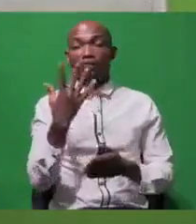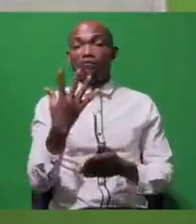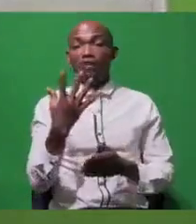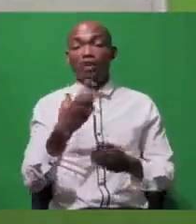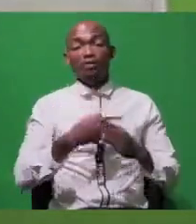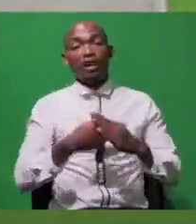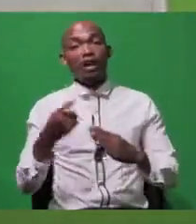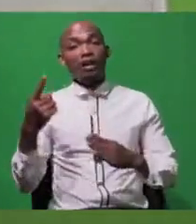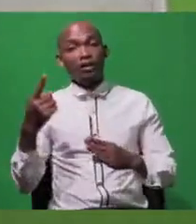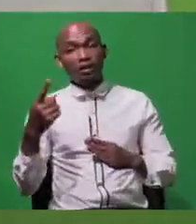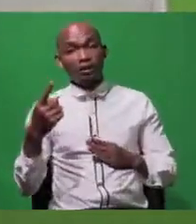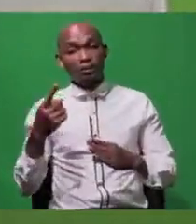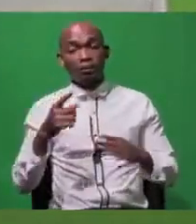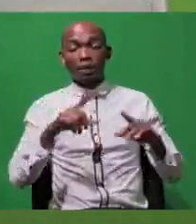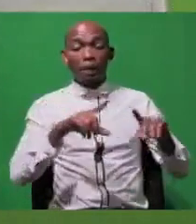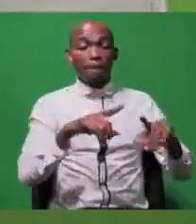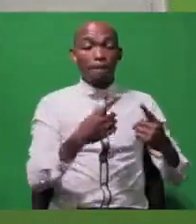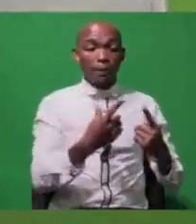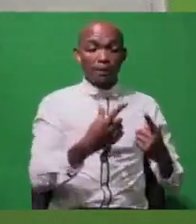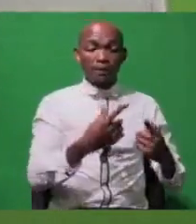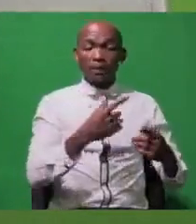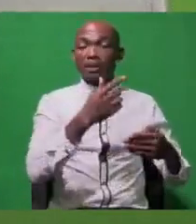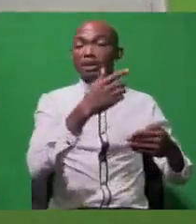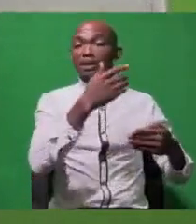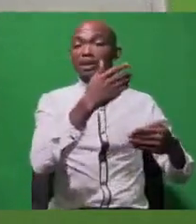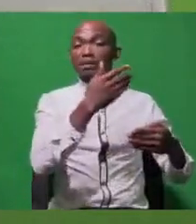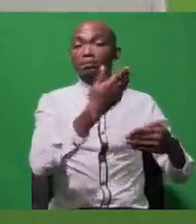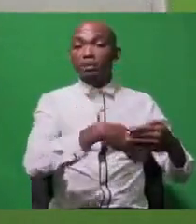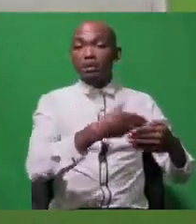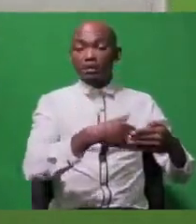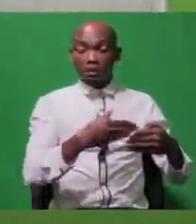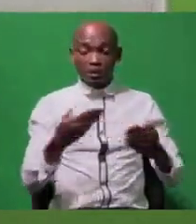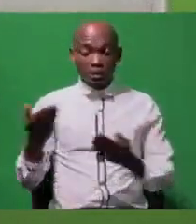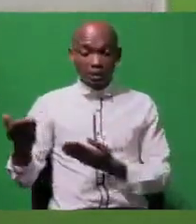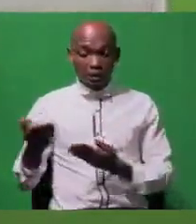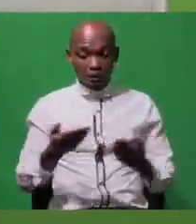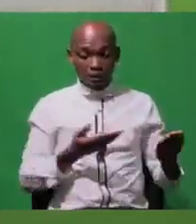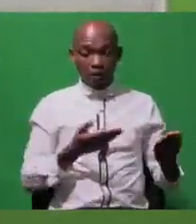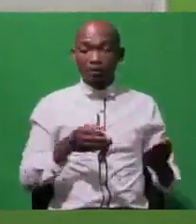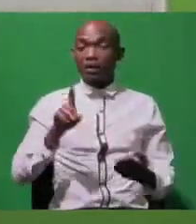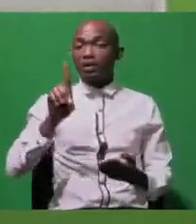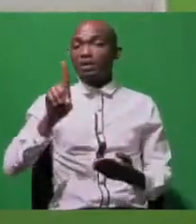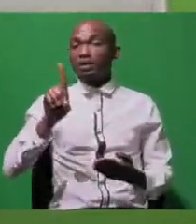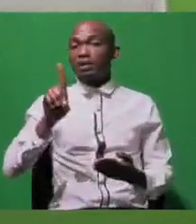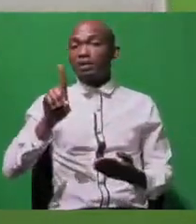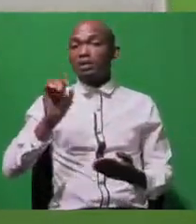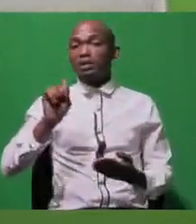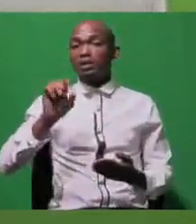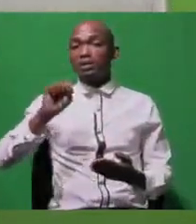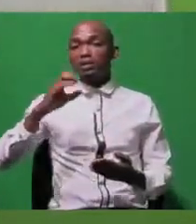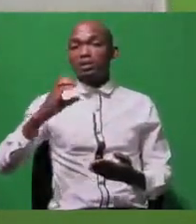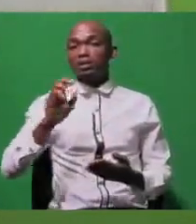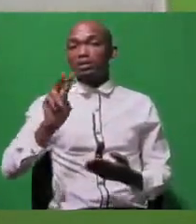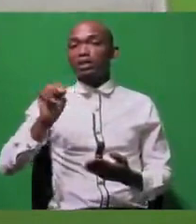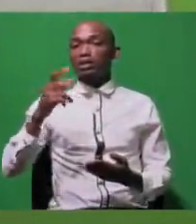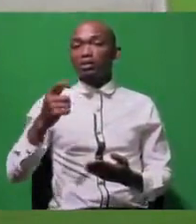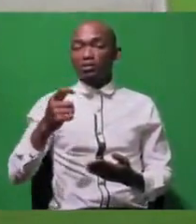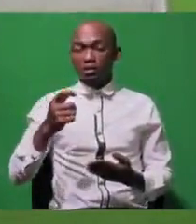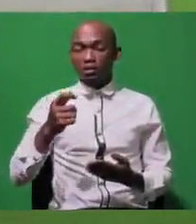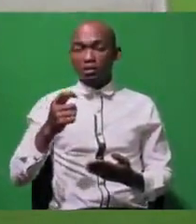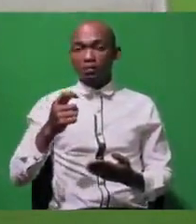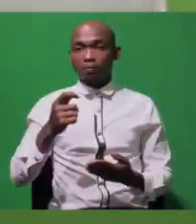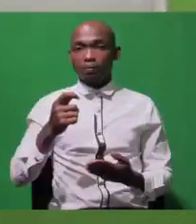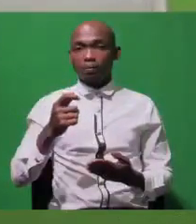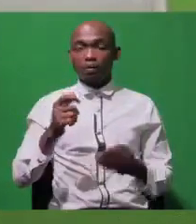3,500. But the business received a discount. How much?